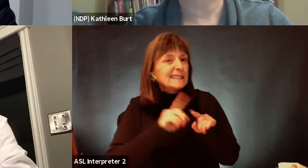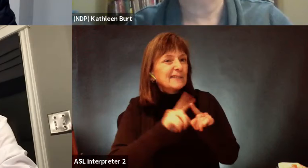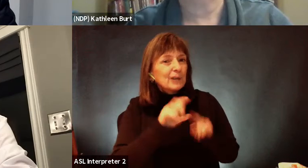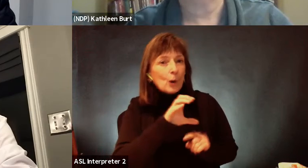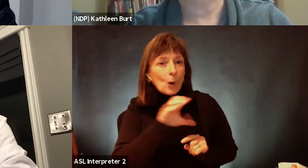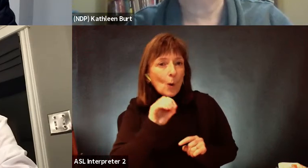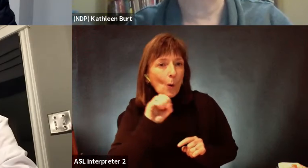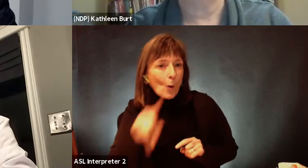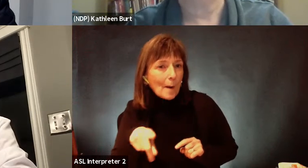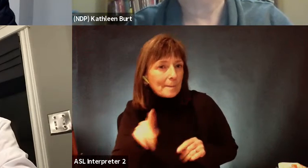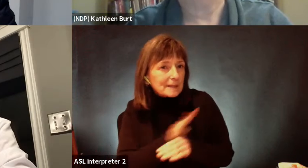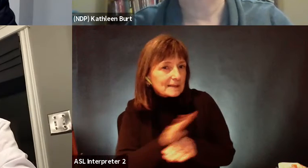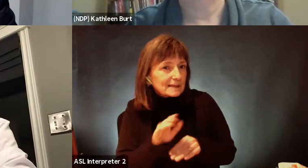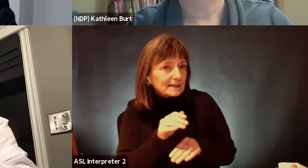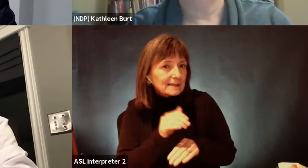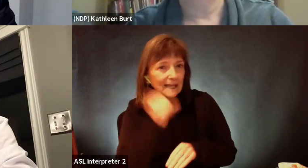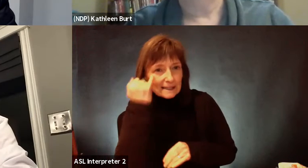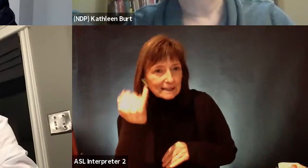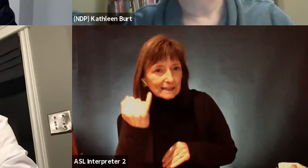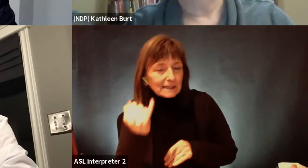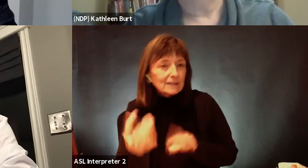models, for instance, that keep profit in the